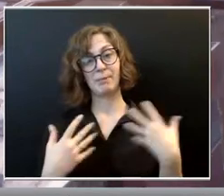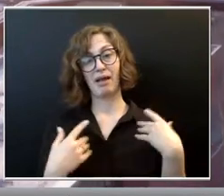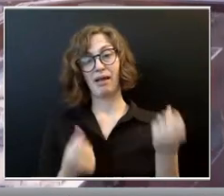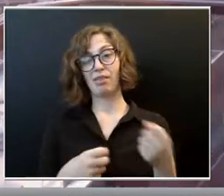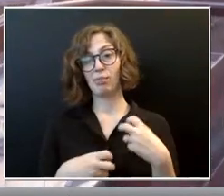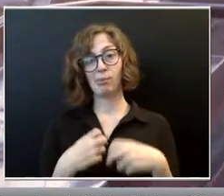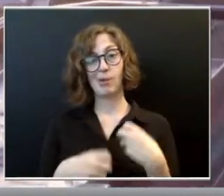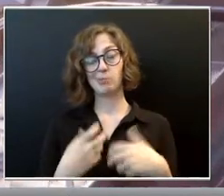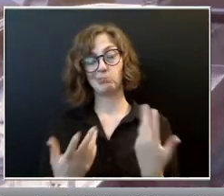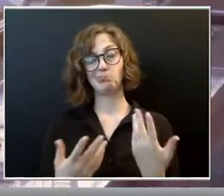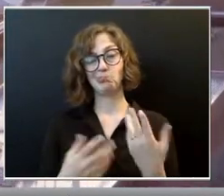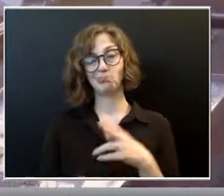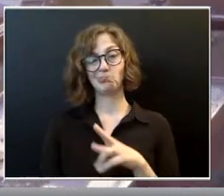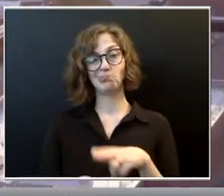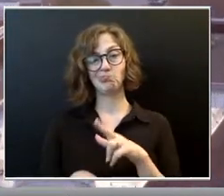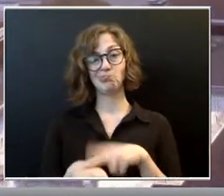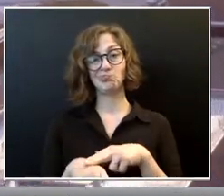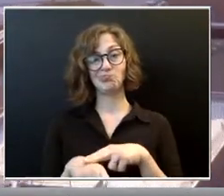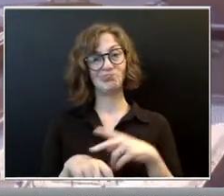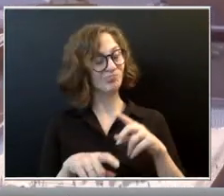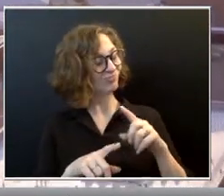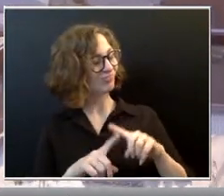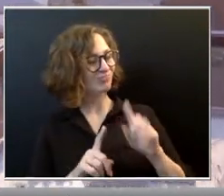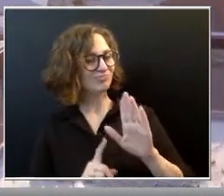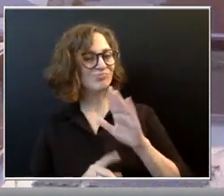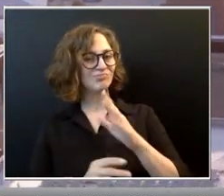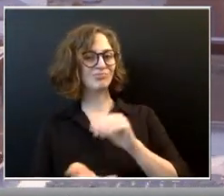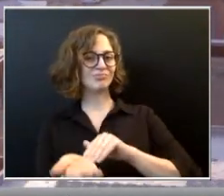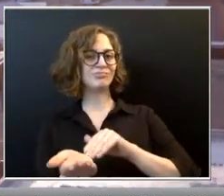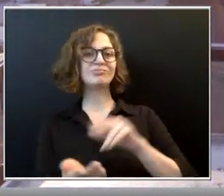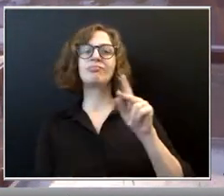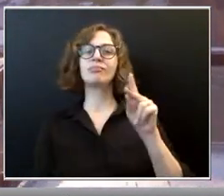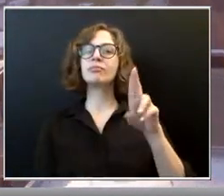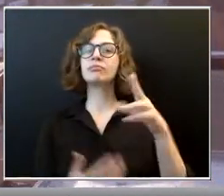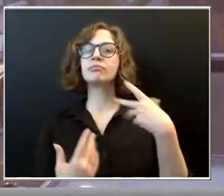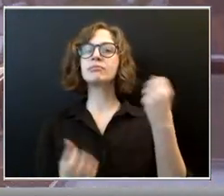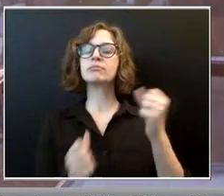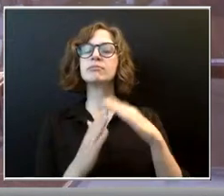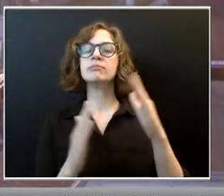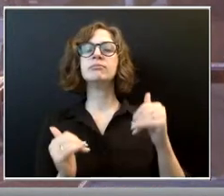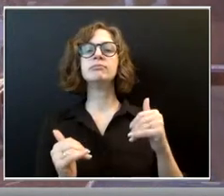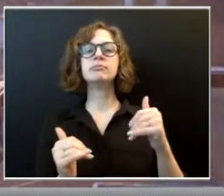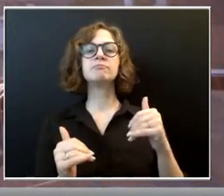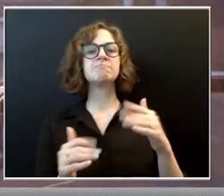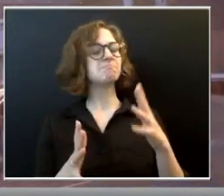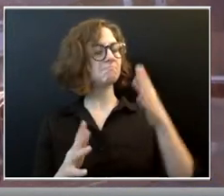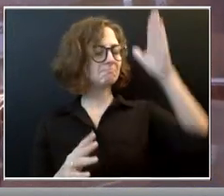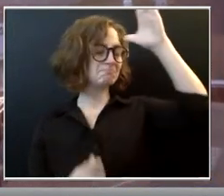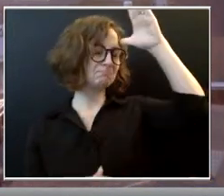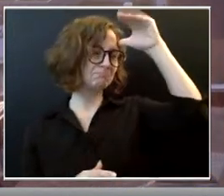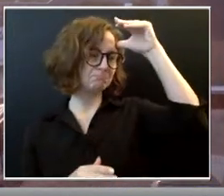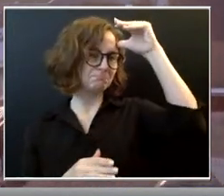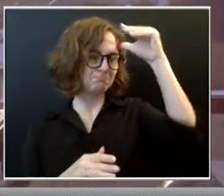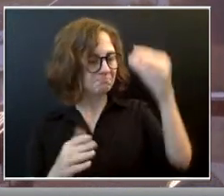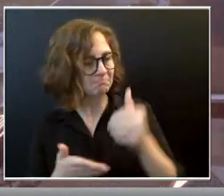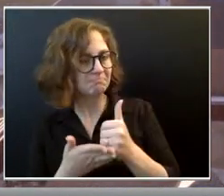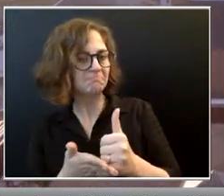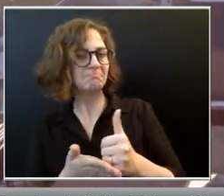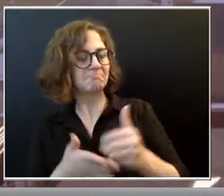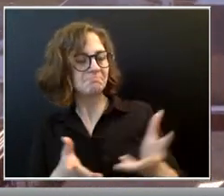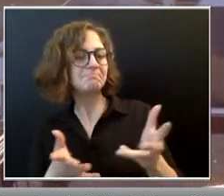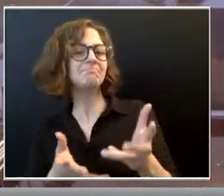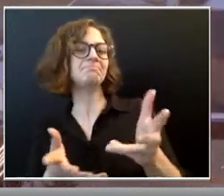Jan's doctors at the University of Kansas Health System refused to give up on Jan that easily. They pushed her to go to a